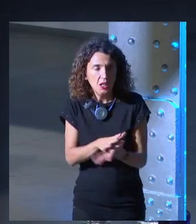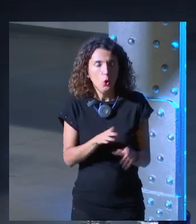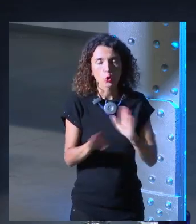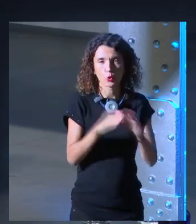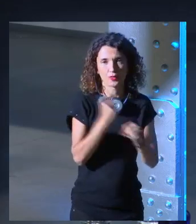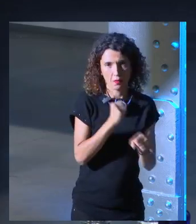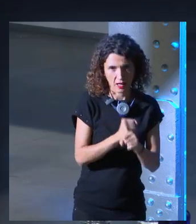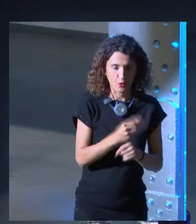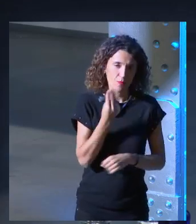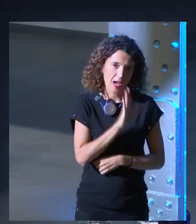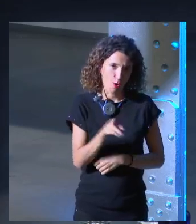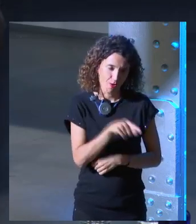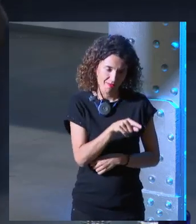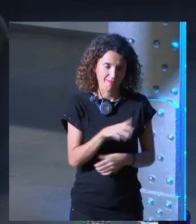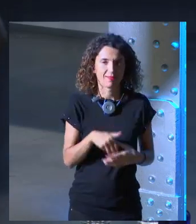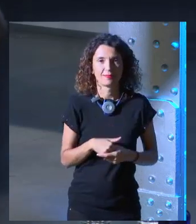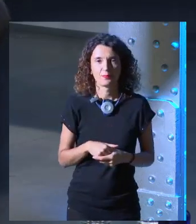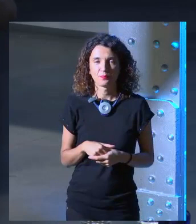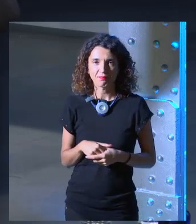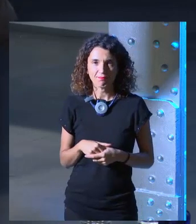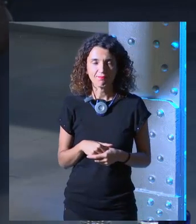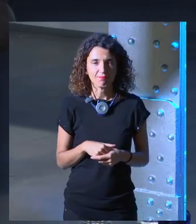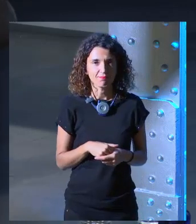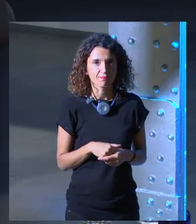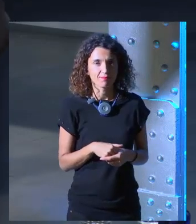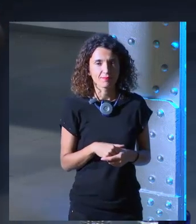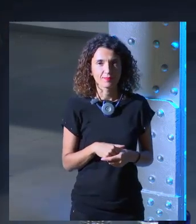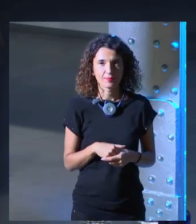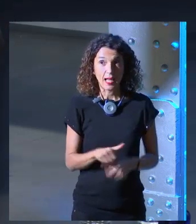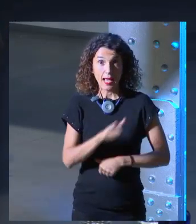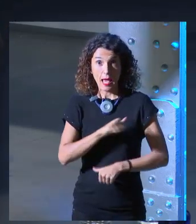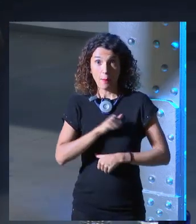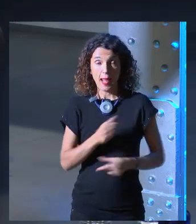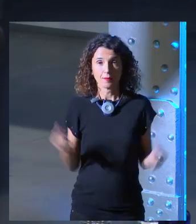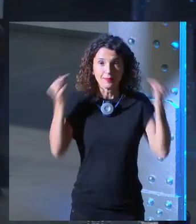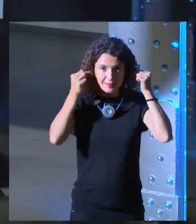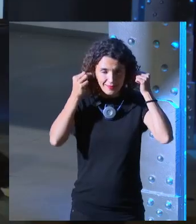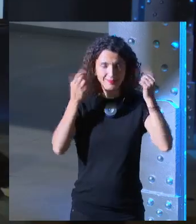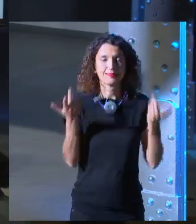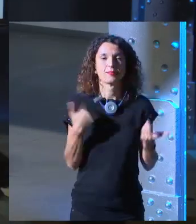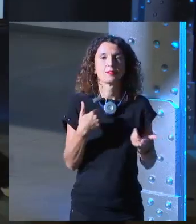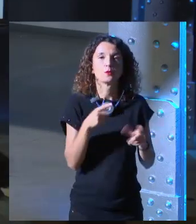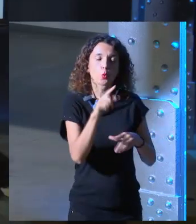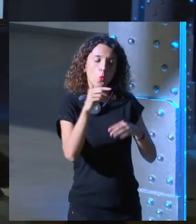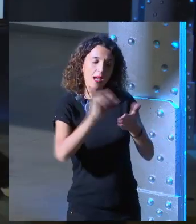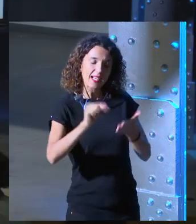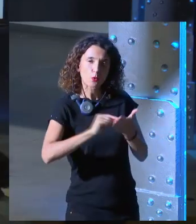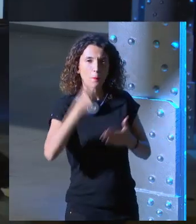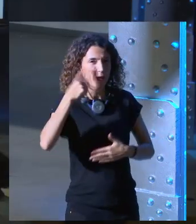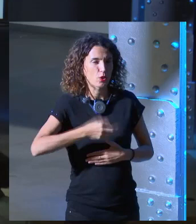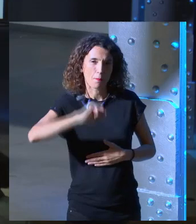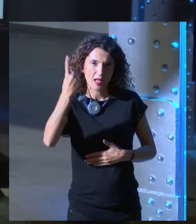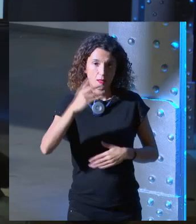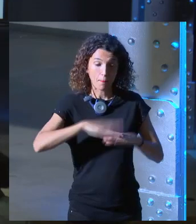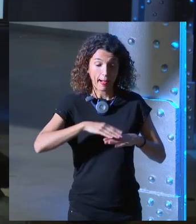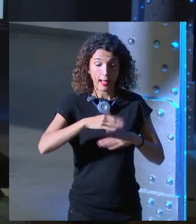formas de escribir. Hang on. I've got to do my rabbit. Hold on. Yeah, go on. Okay. De esas dos formas de escritura. Out of those two different types of